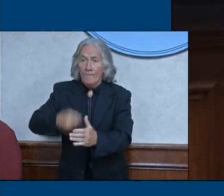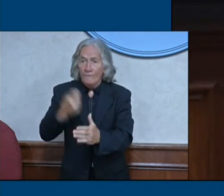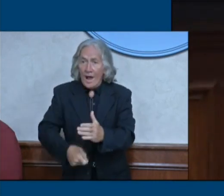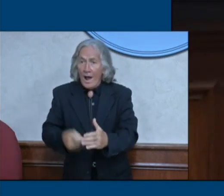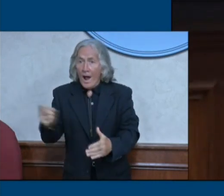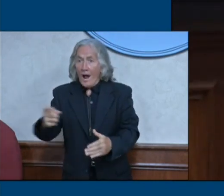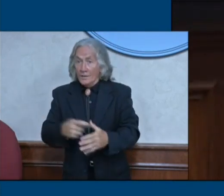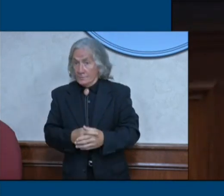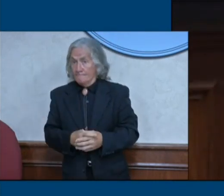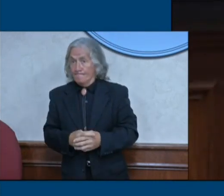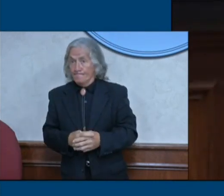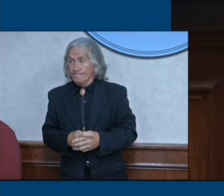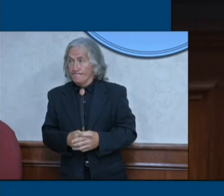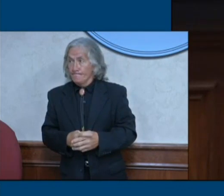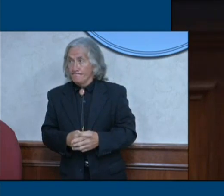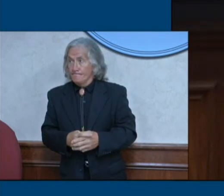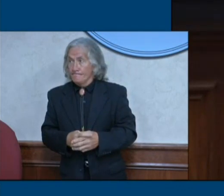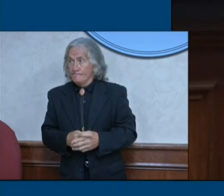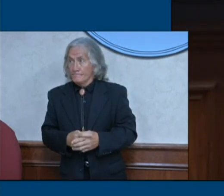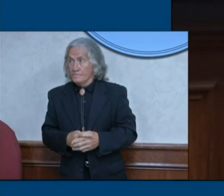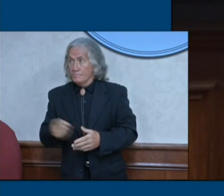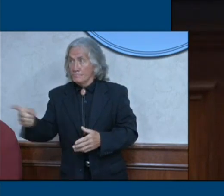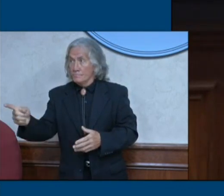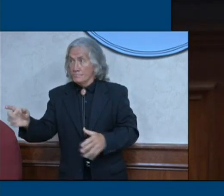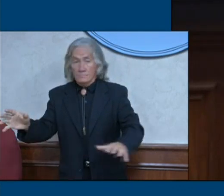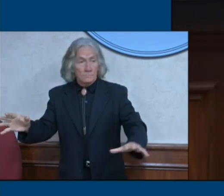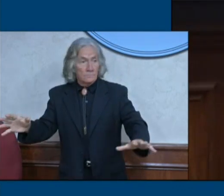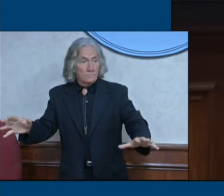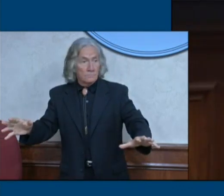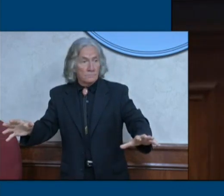they haven't lifted a finger to do so.